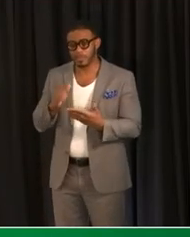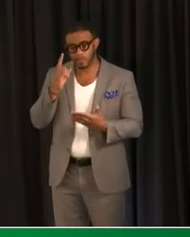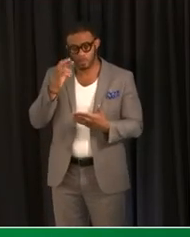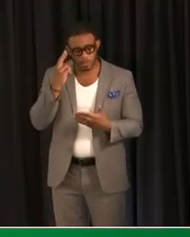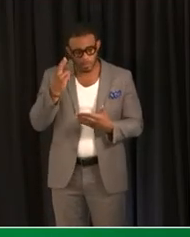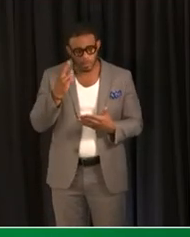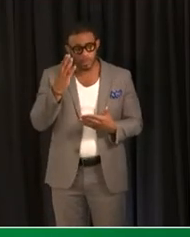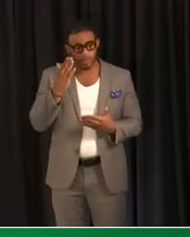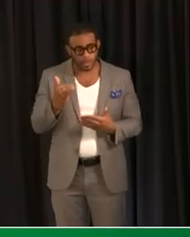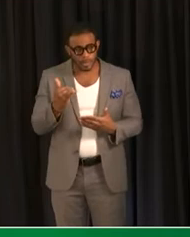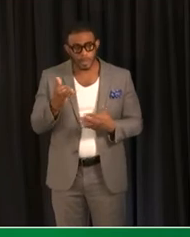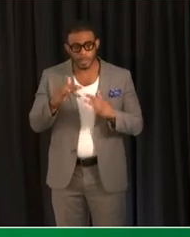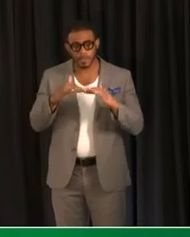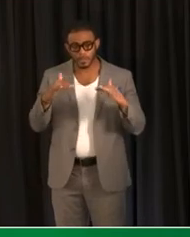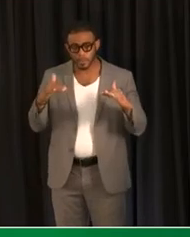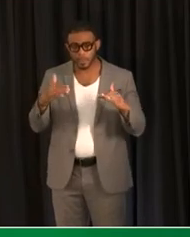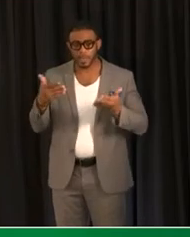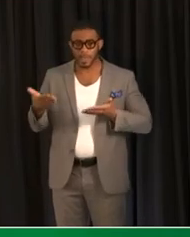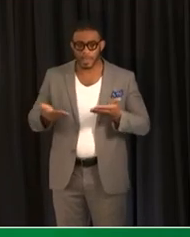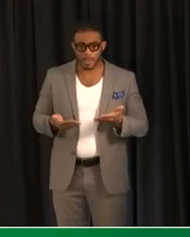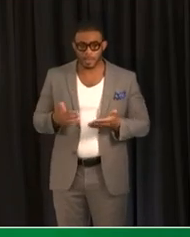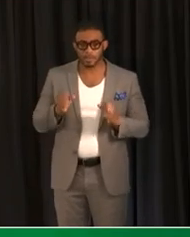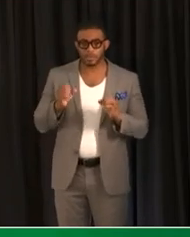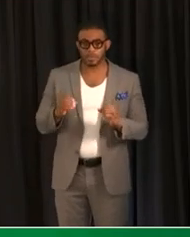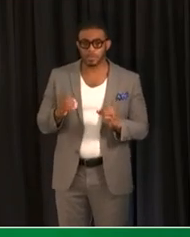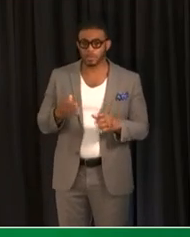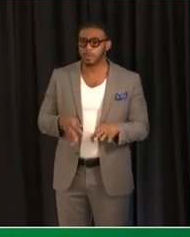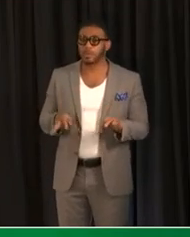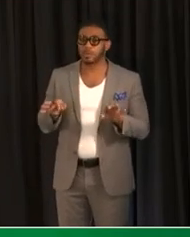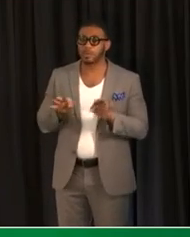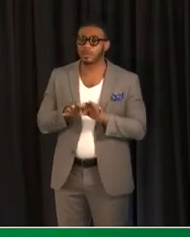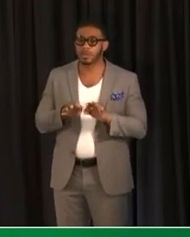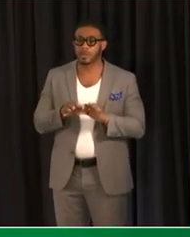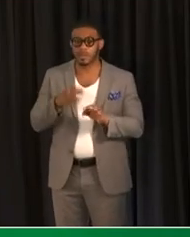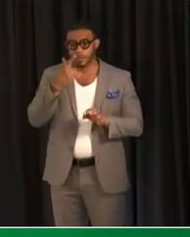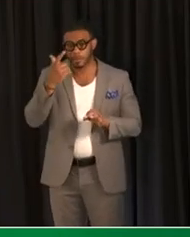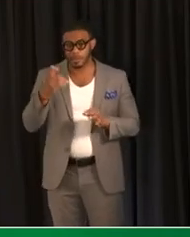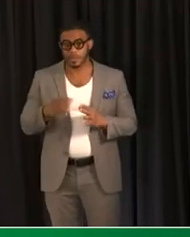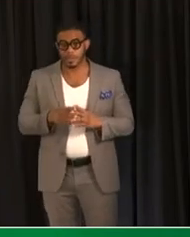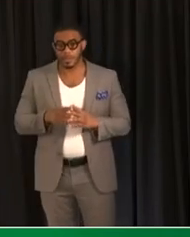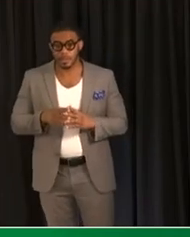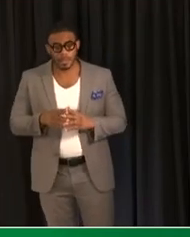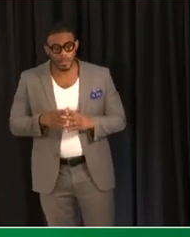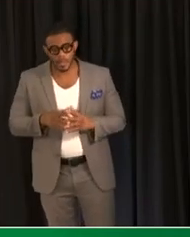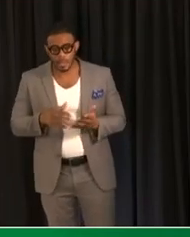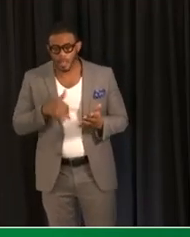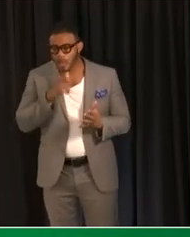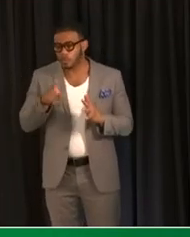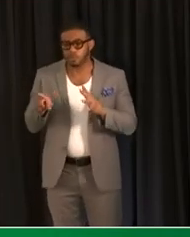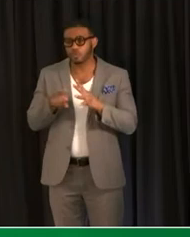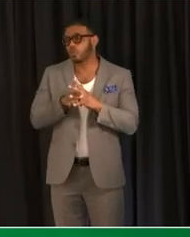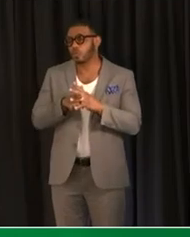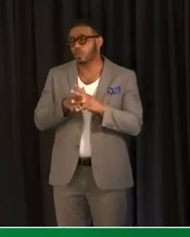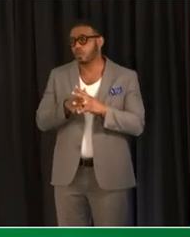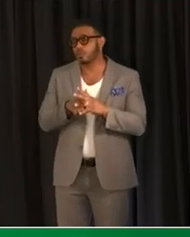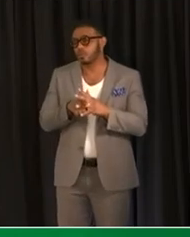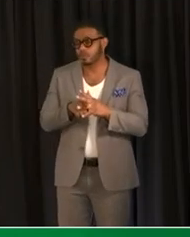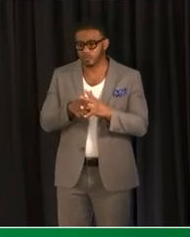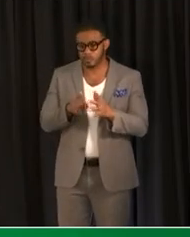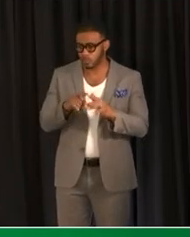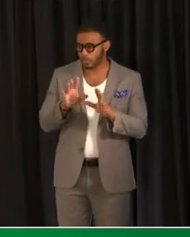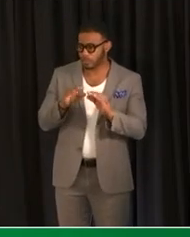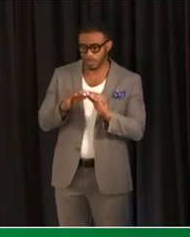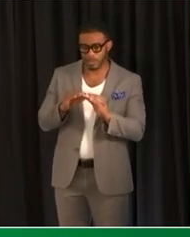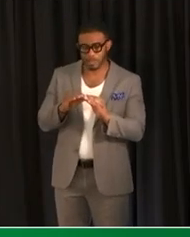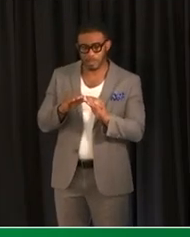which is, you know, one of the reasons why diversity in hiring is so important, because I don't show up to